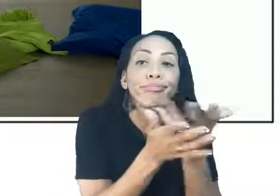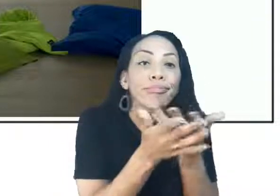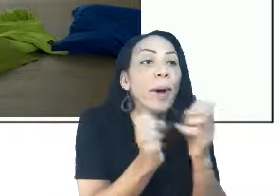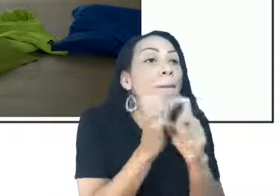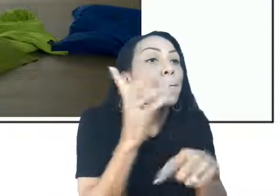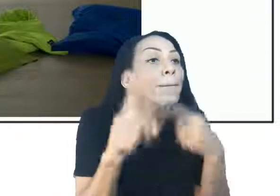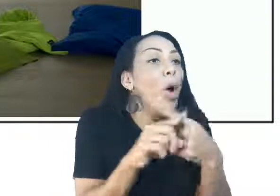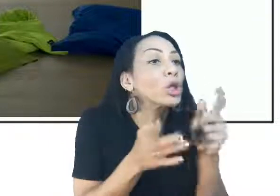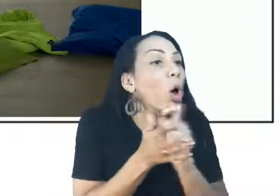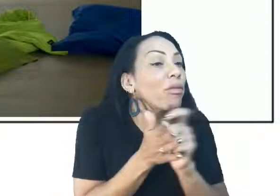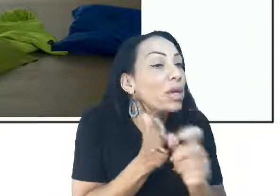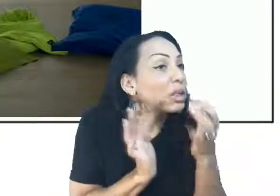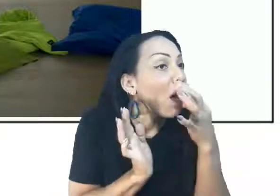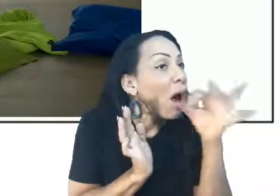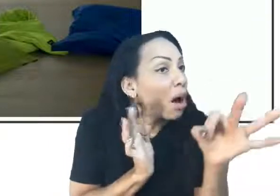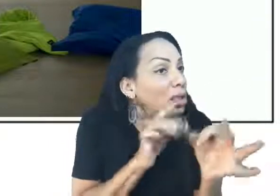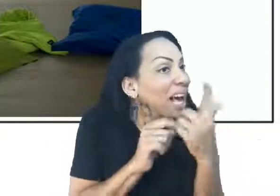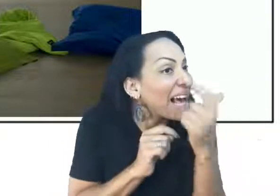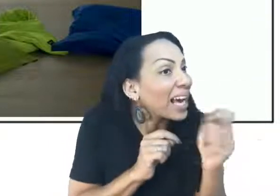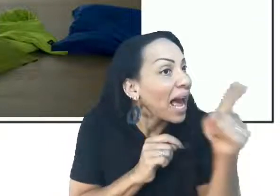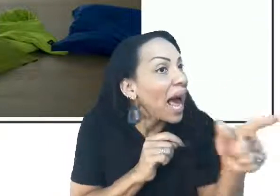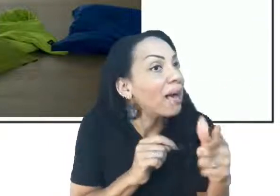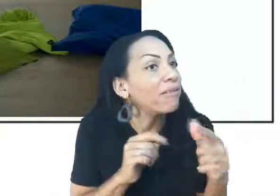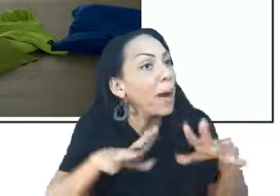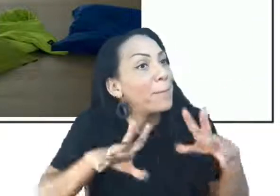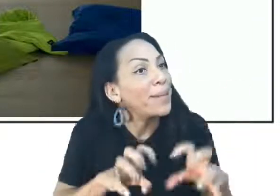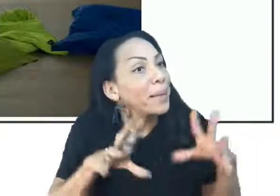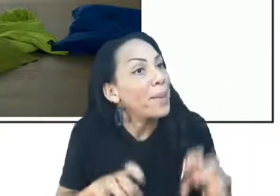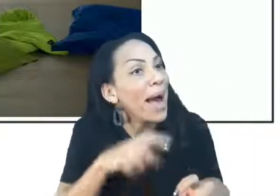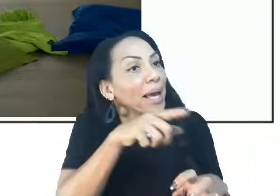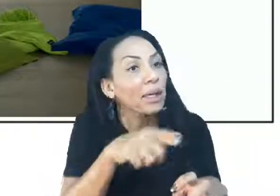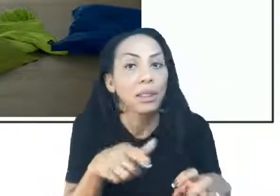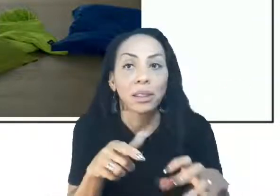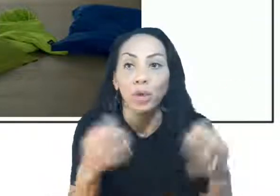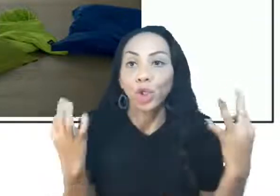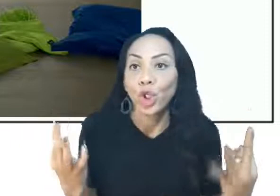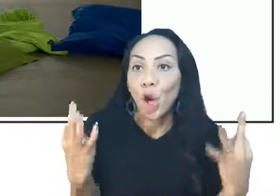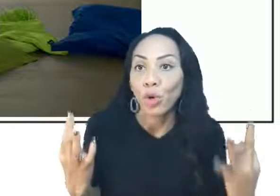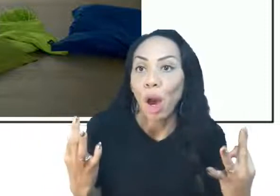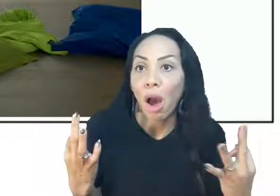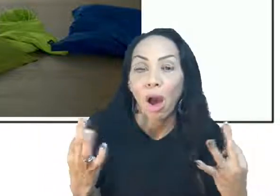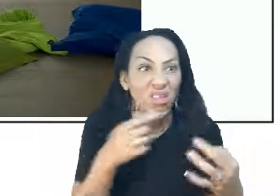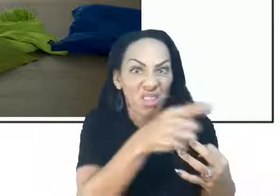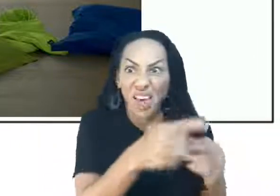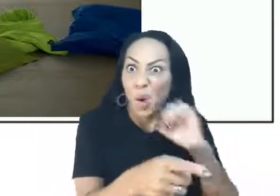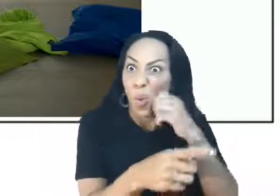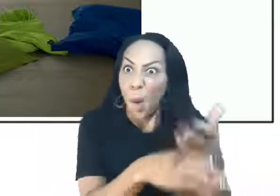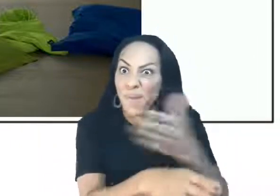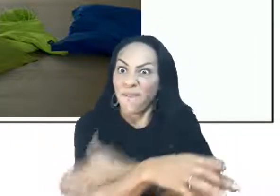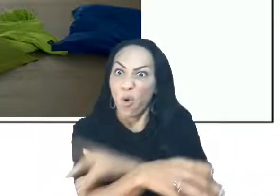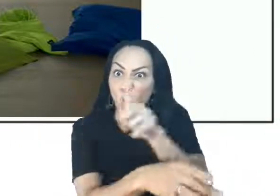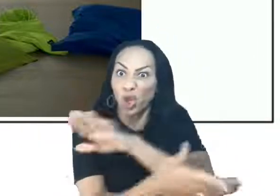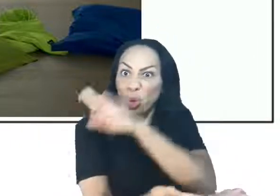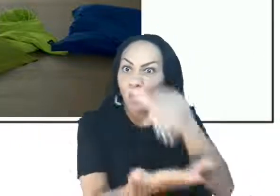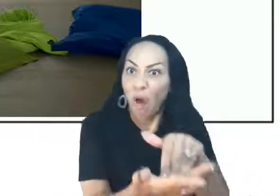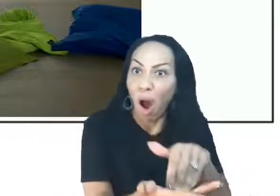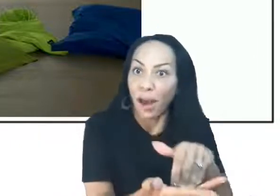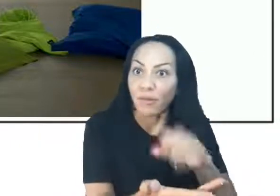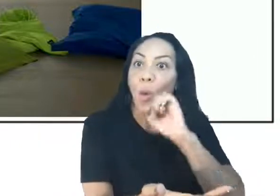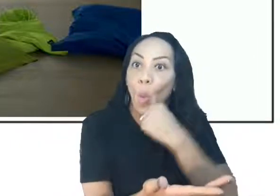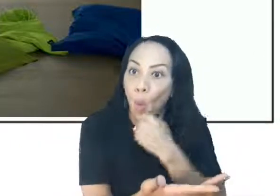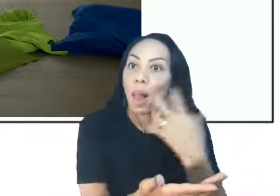a beanbag, and they'll set it up for you. And when you come in, you kind of feel like a VIP because it's all there, and there's got a little held sign and